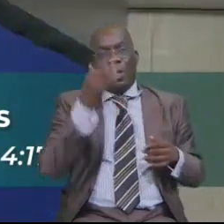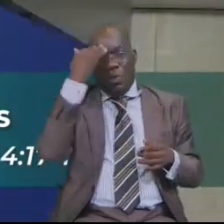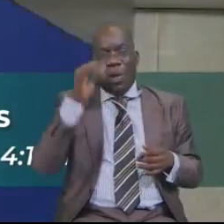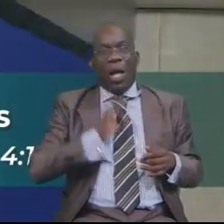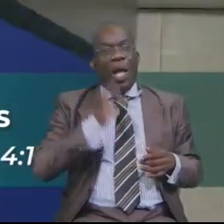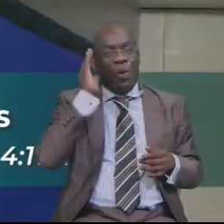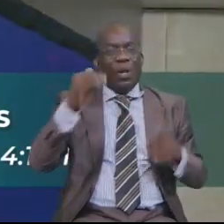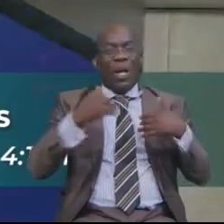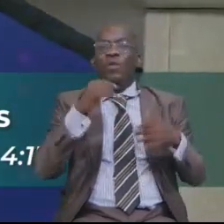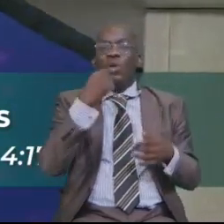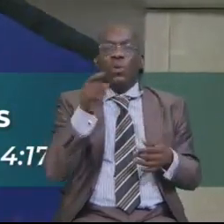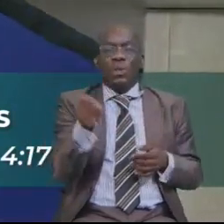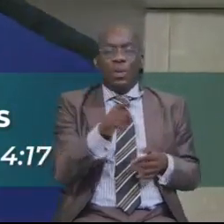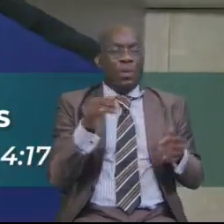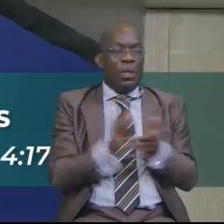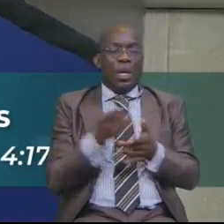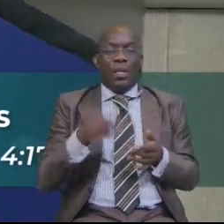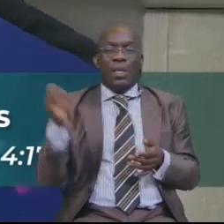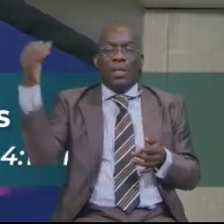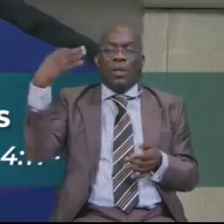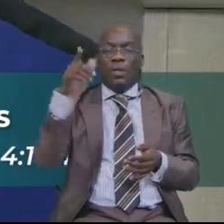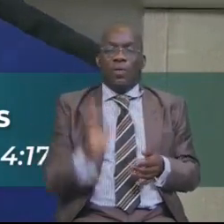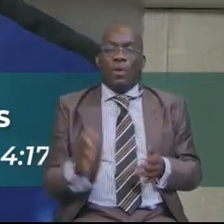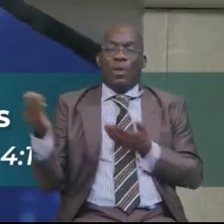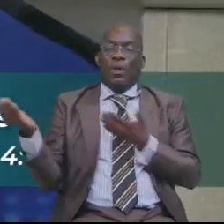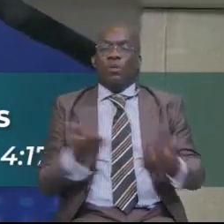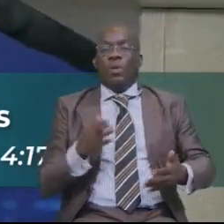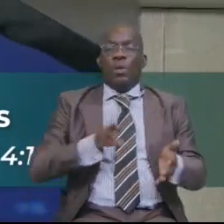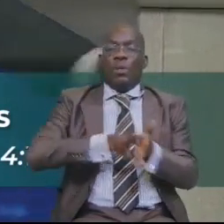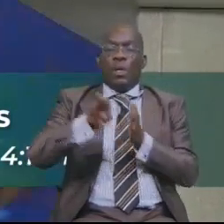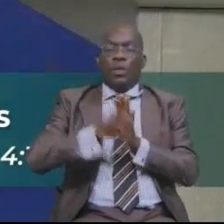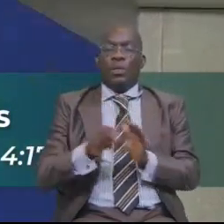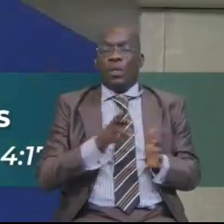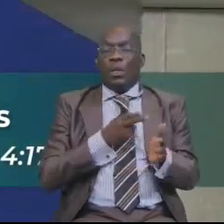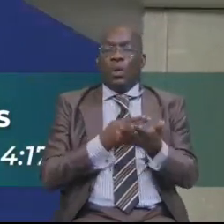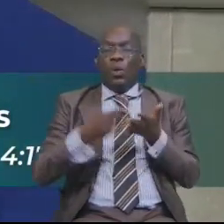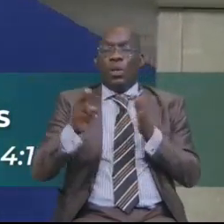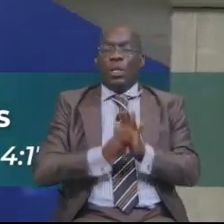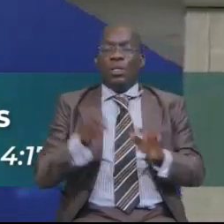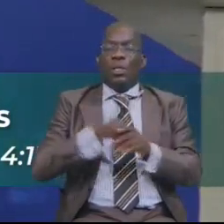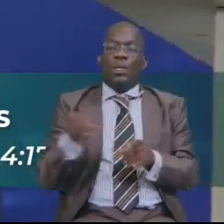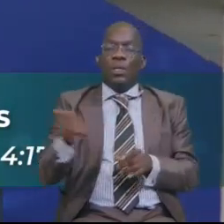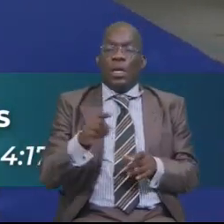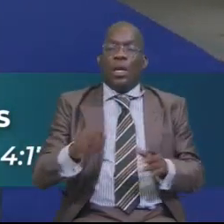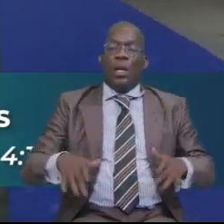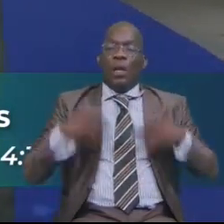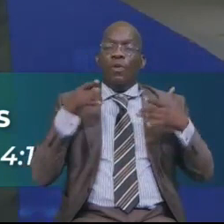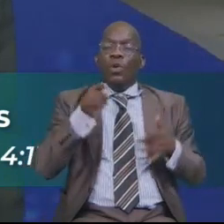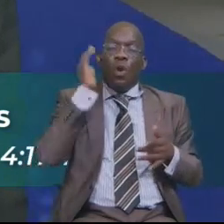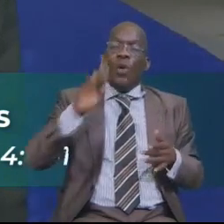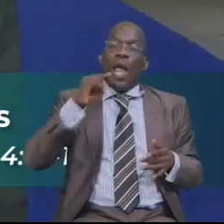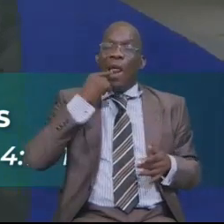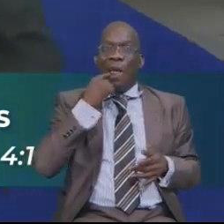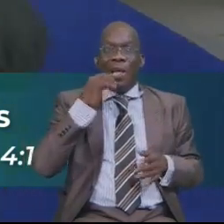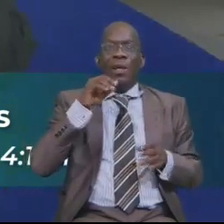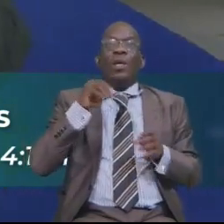the grace of God brings righteousness and holiness in their lives. You will regret all